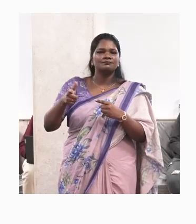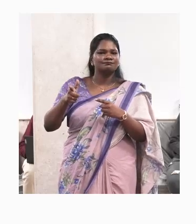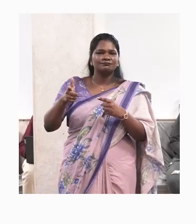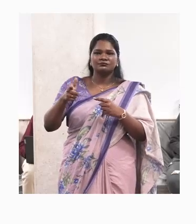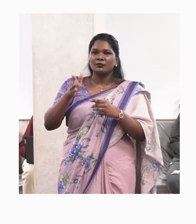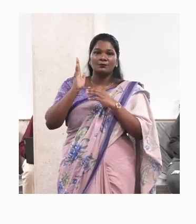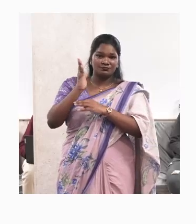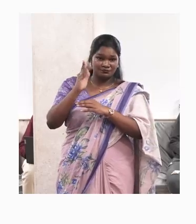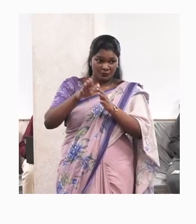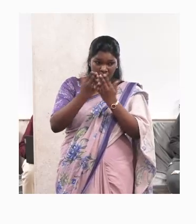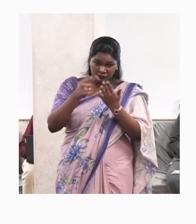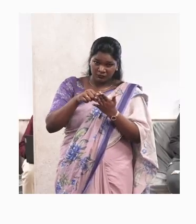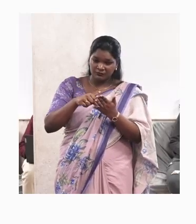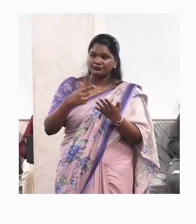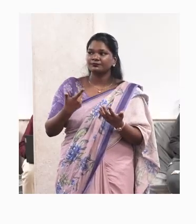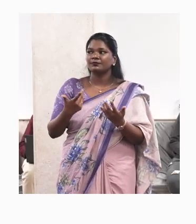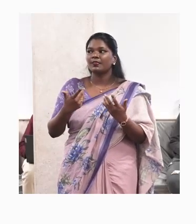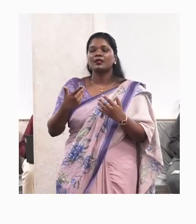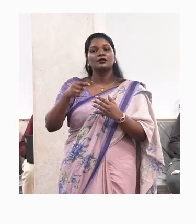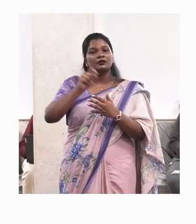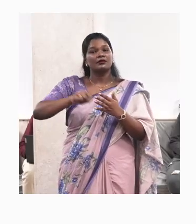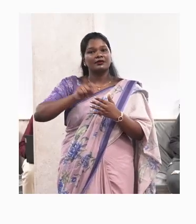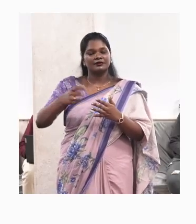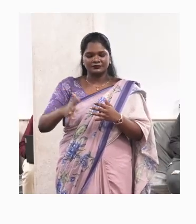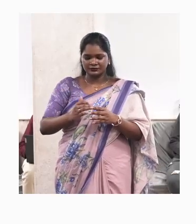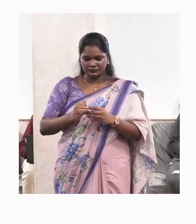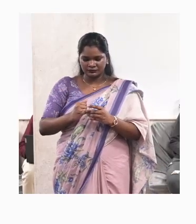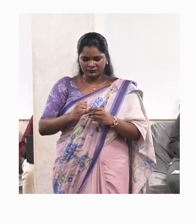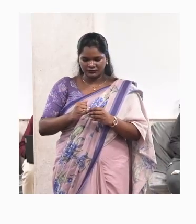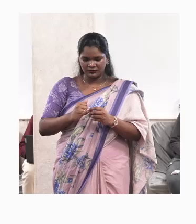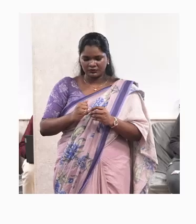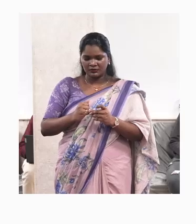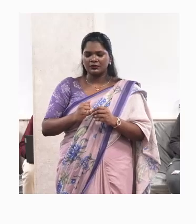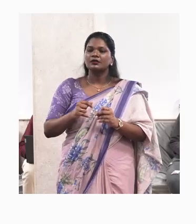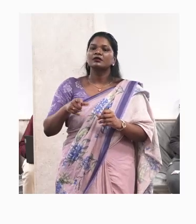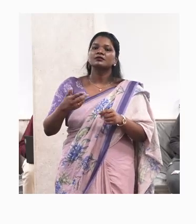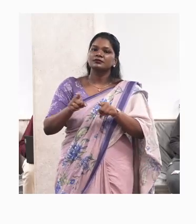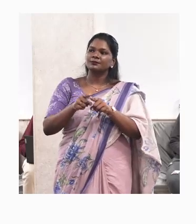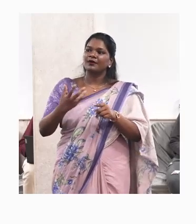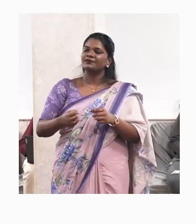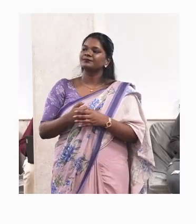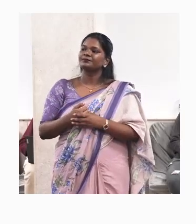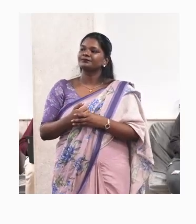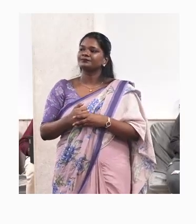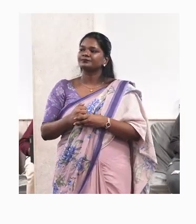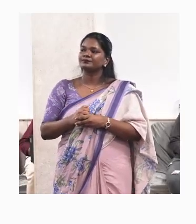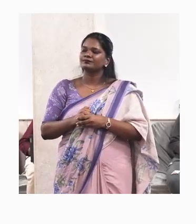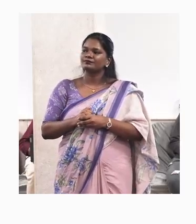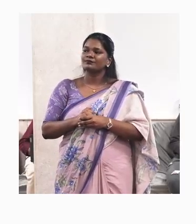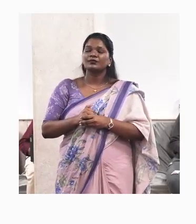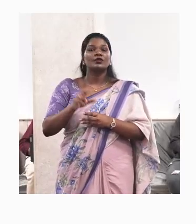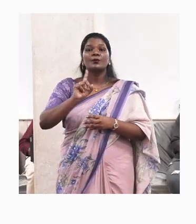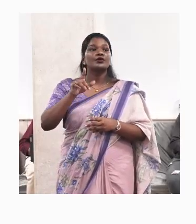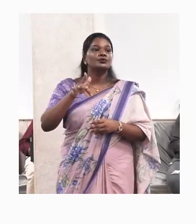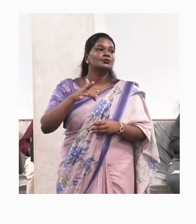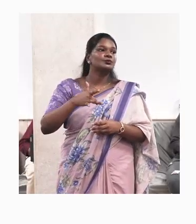a book that this girl wrote, and was her desire, her dream. So where you,